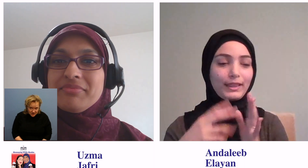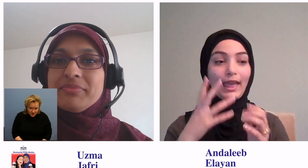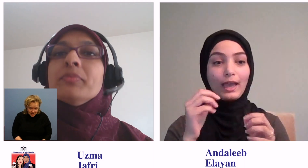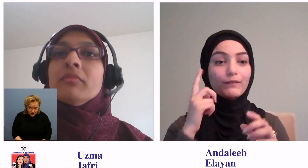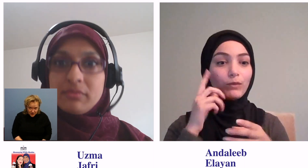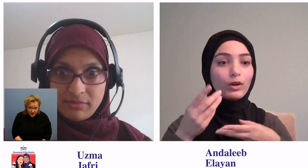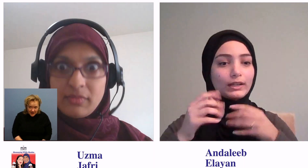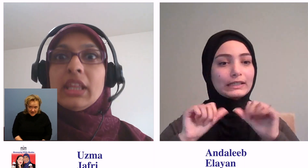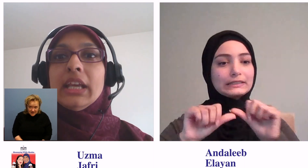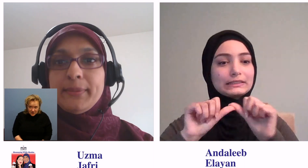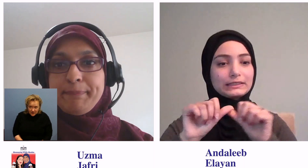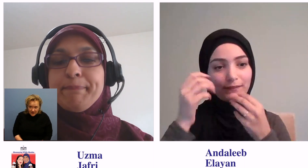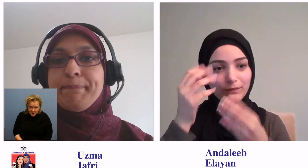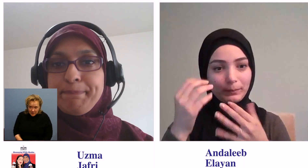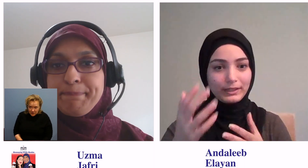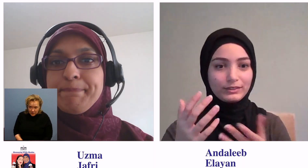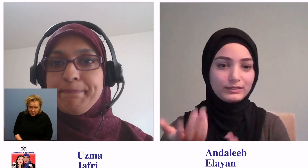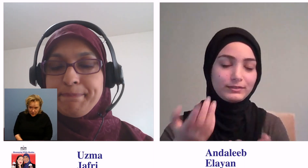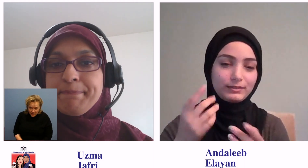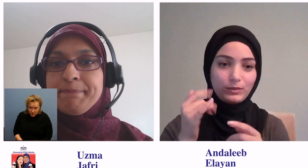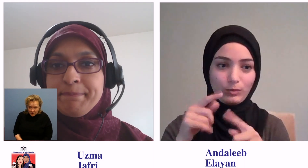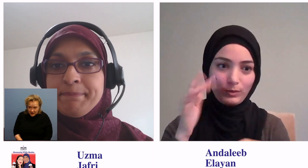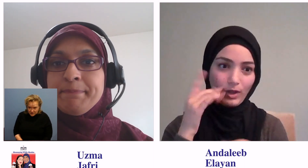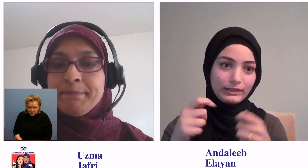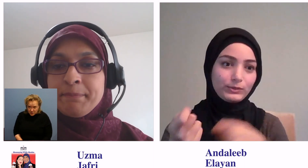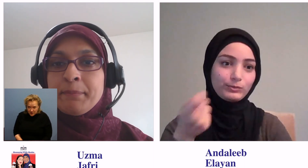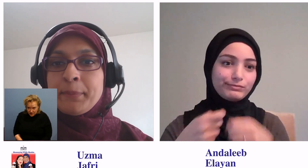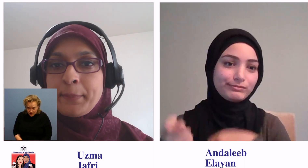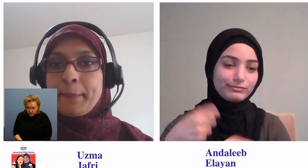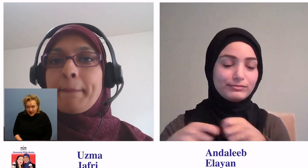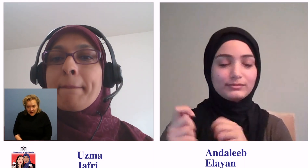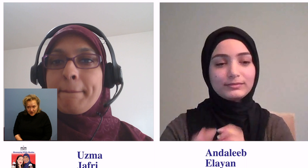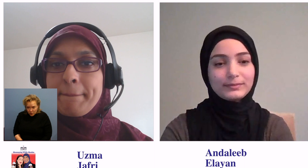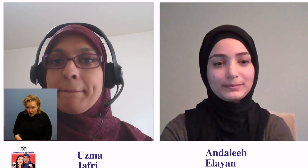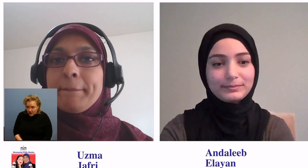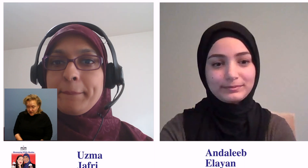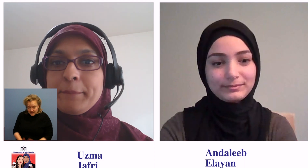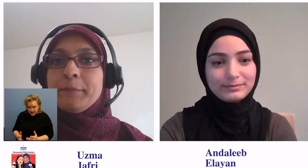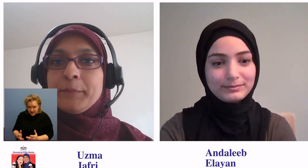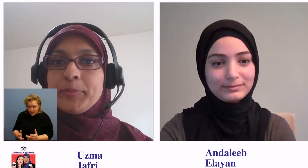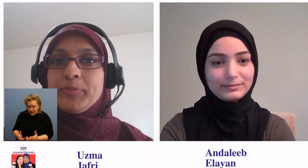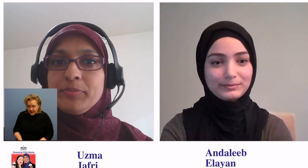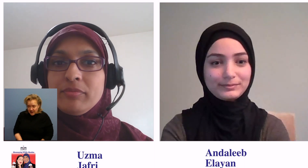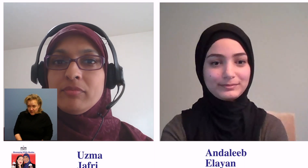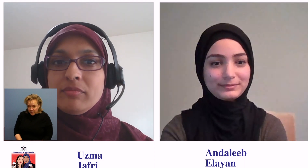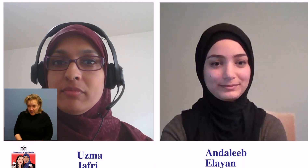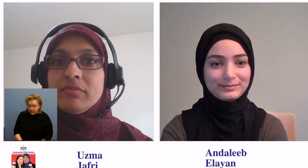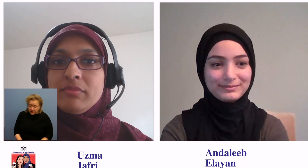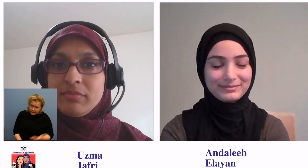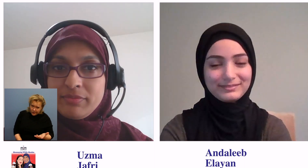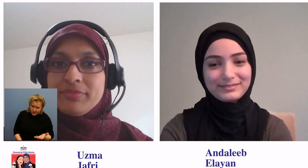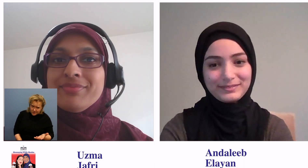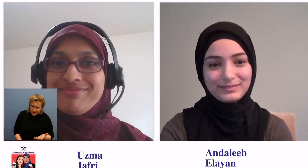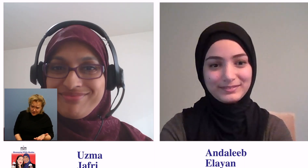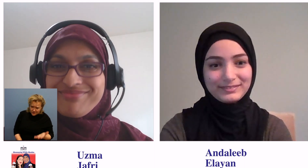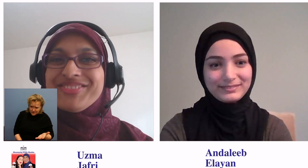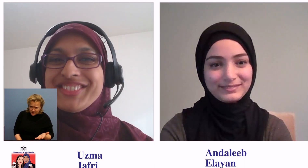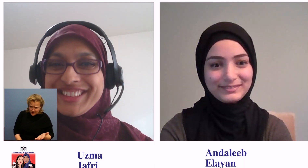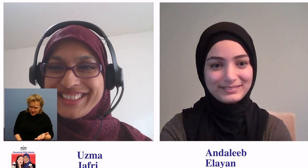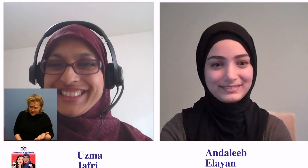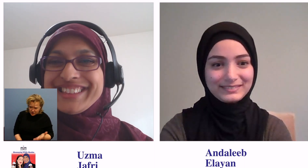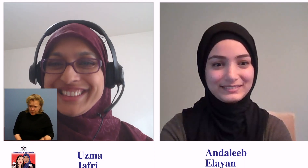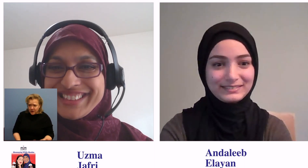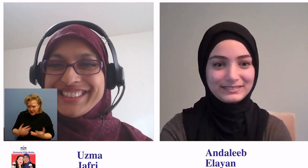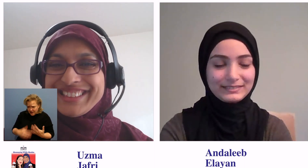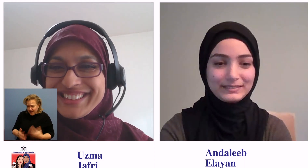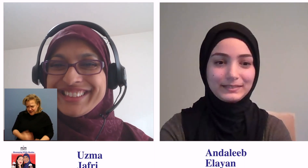attention to. And so that's coming through the brain, one language into another. And you want to take they want to take care of their health. And you want them to take care of their health